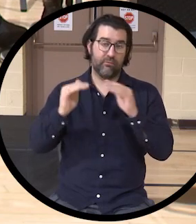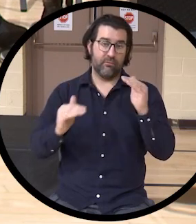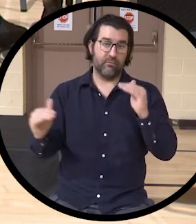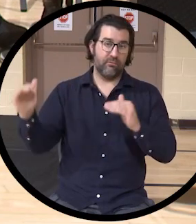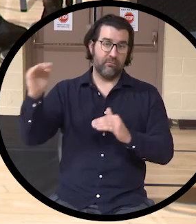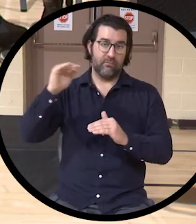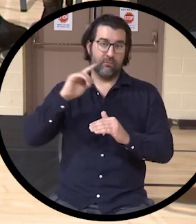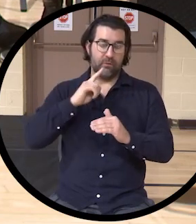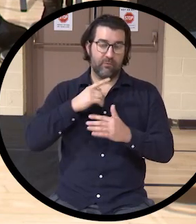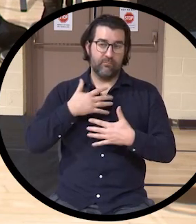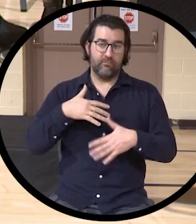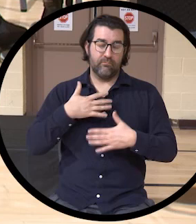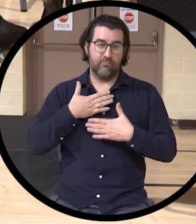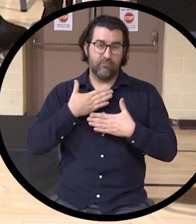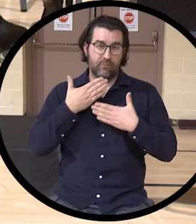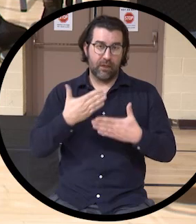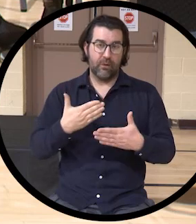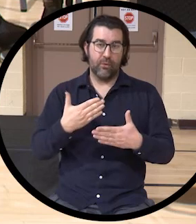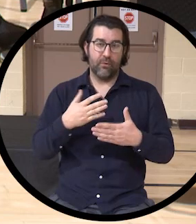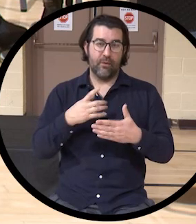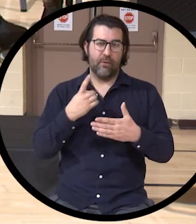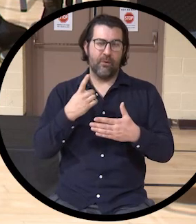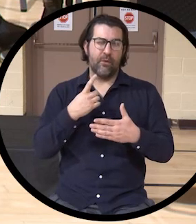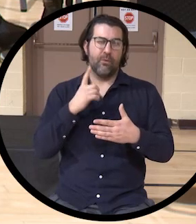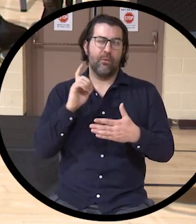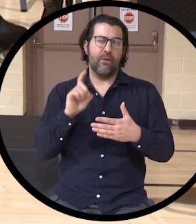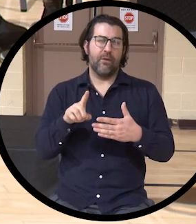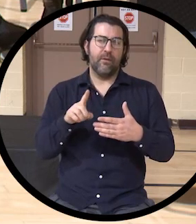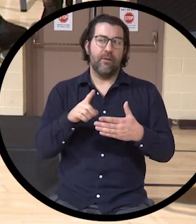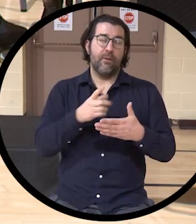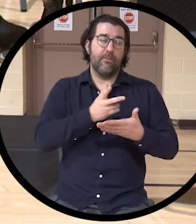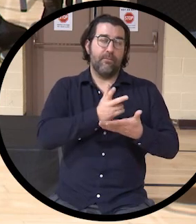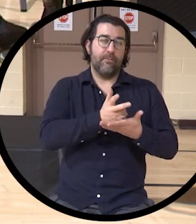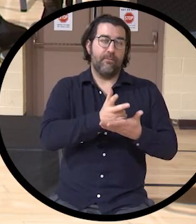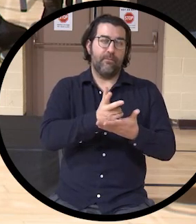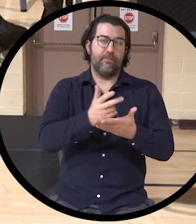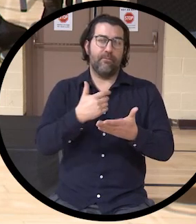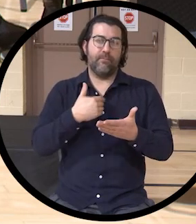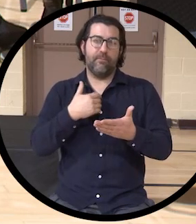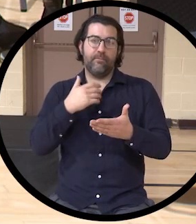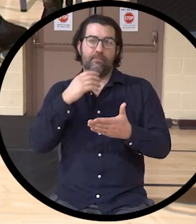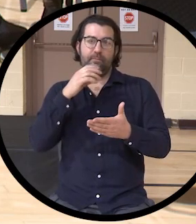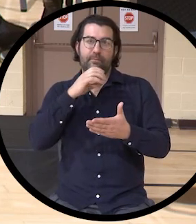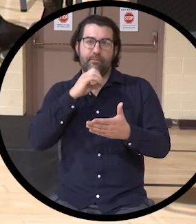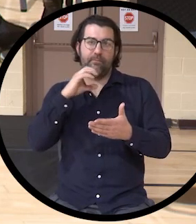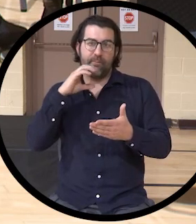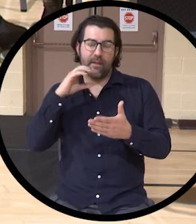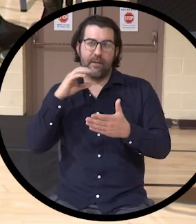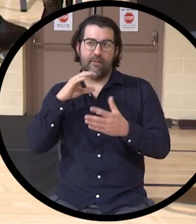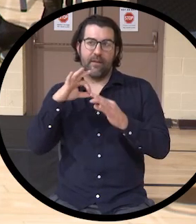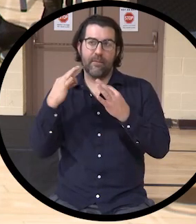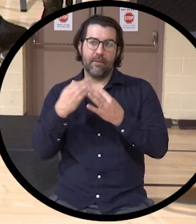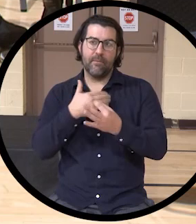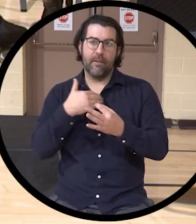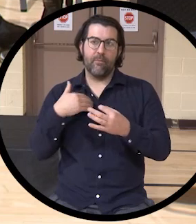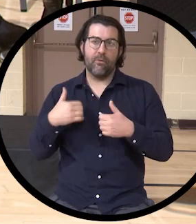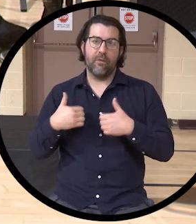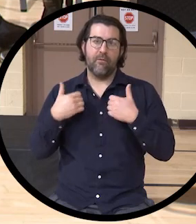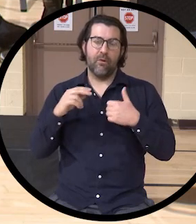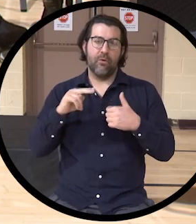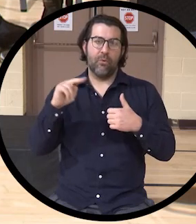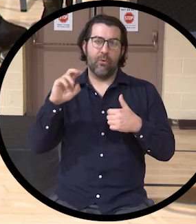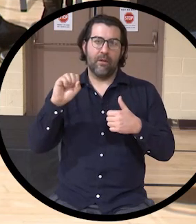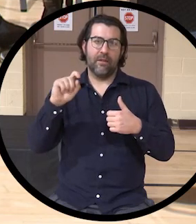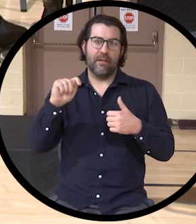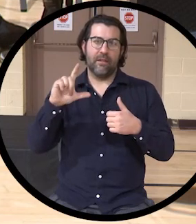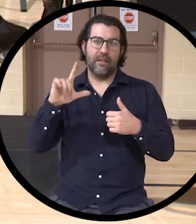grateful. My question is, in addition to the parking, I have an elderly family member that lives on North St. Clair,